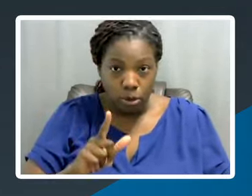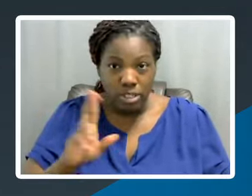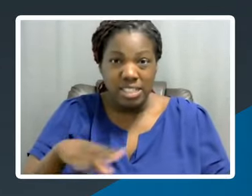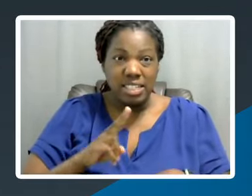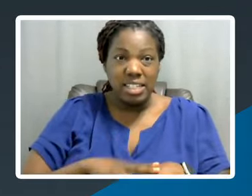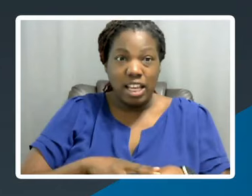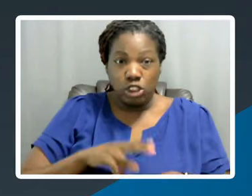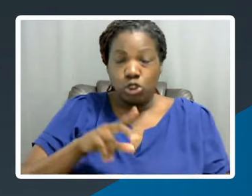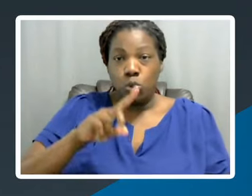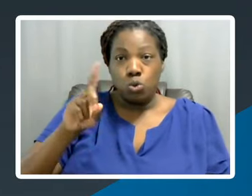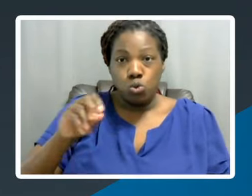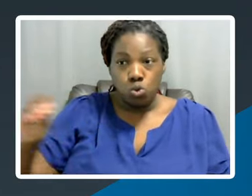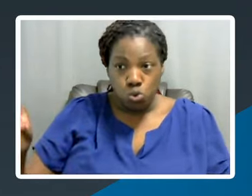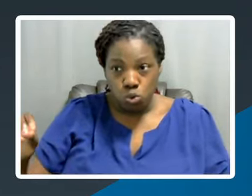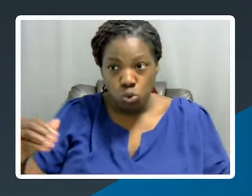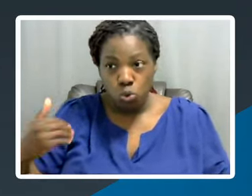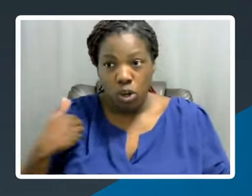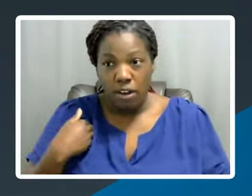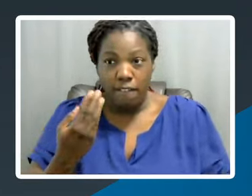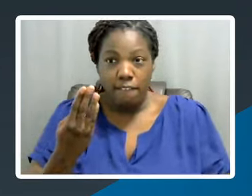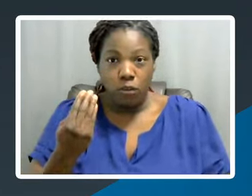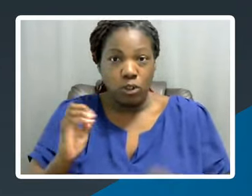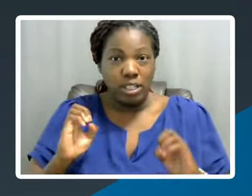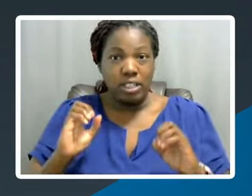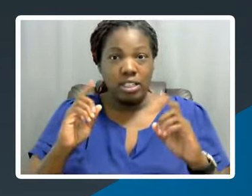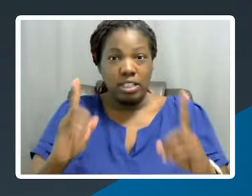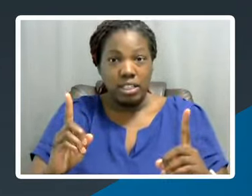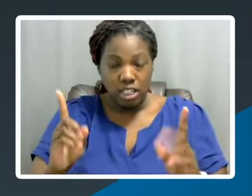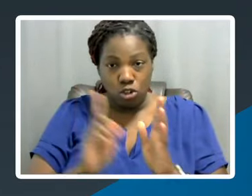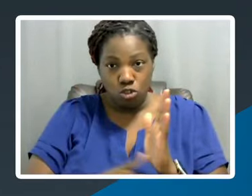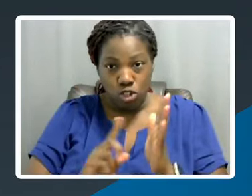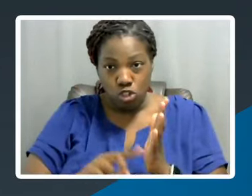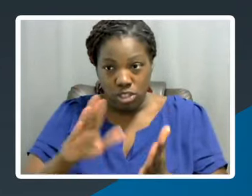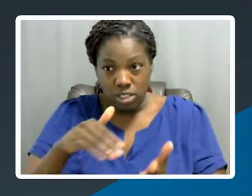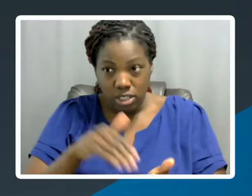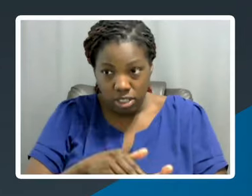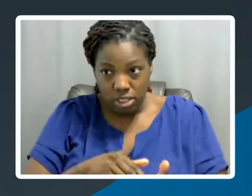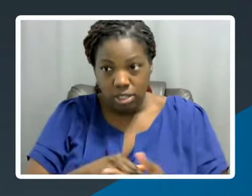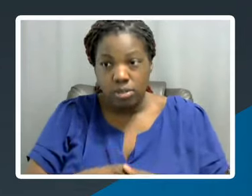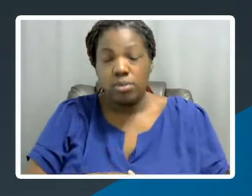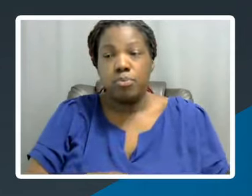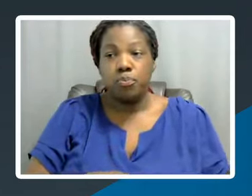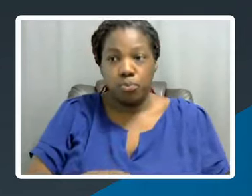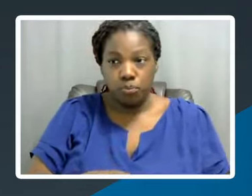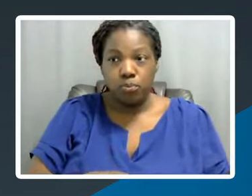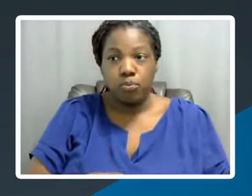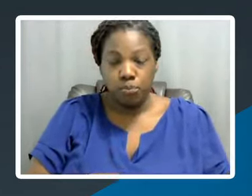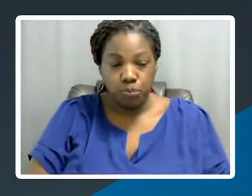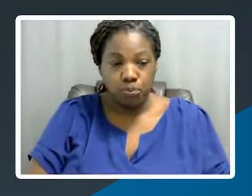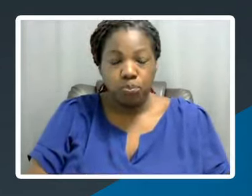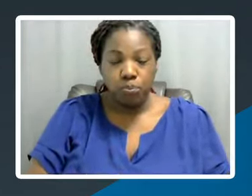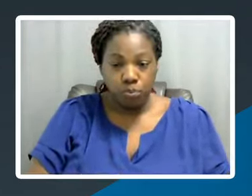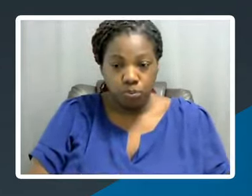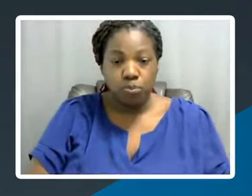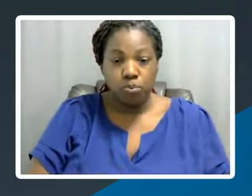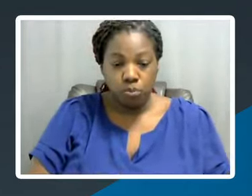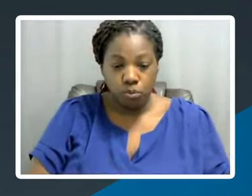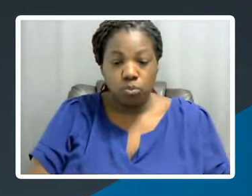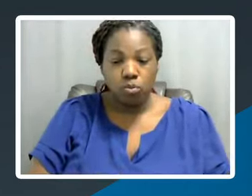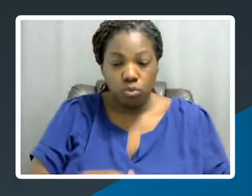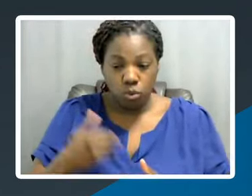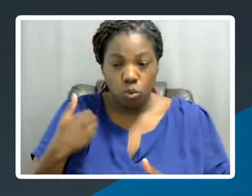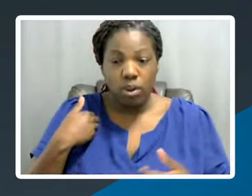We also have 14 education and research centers, and we have the opportunity